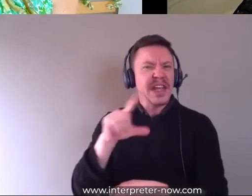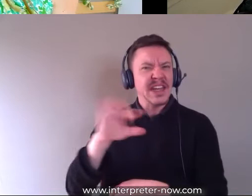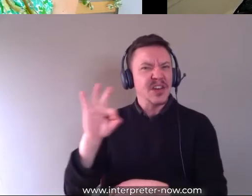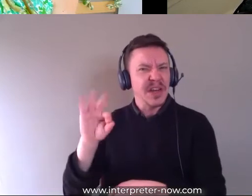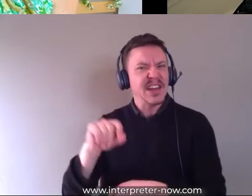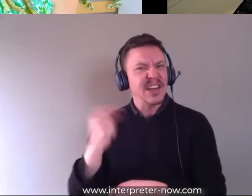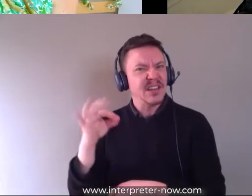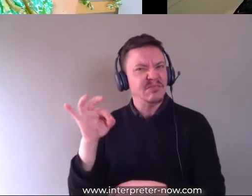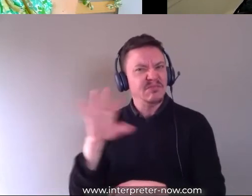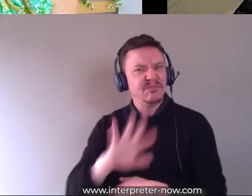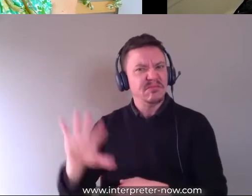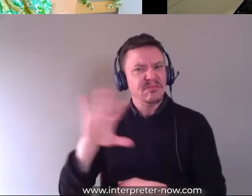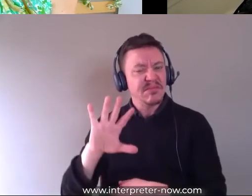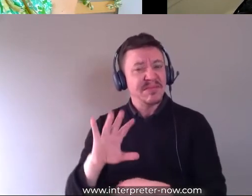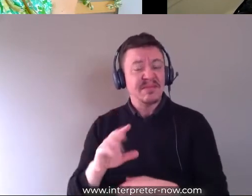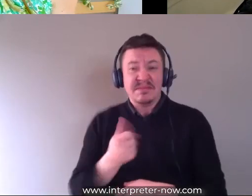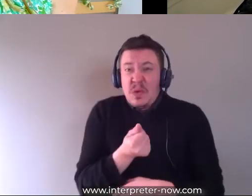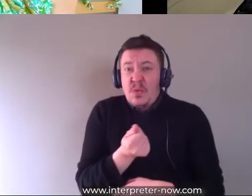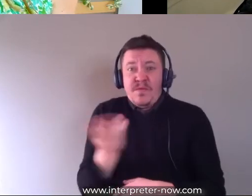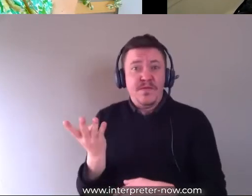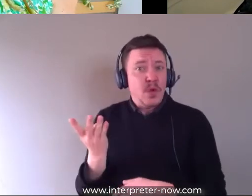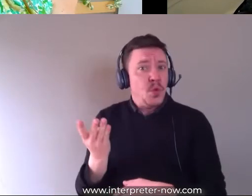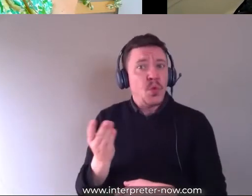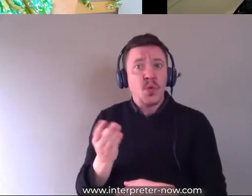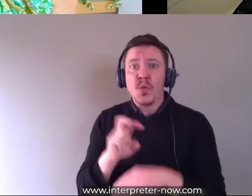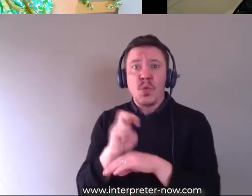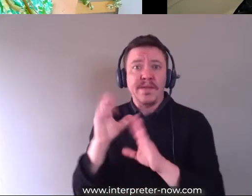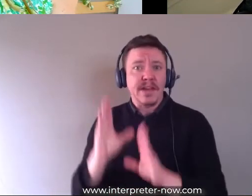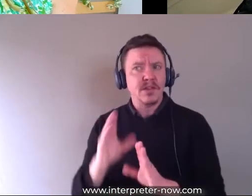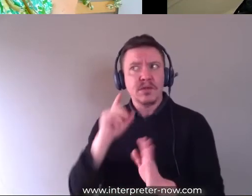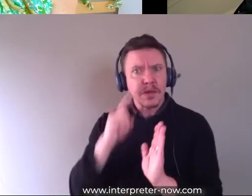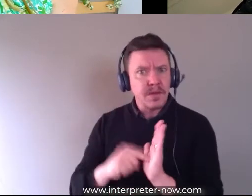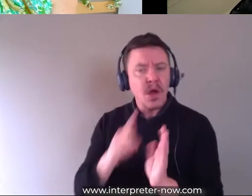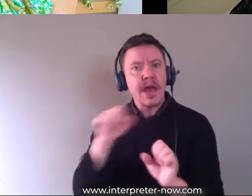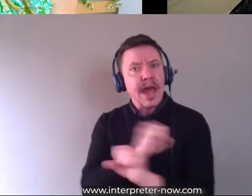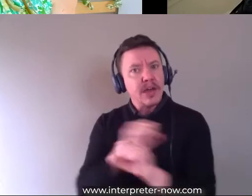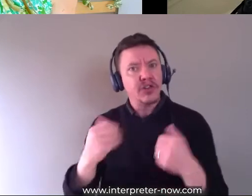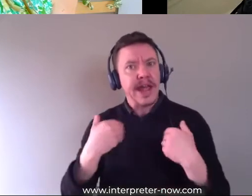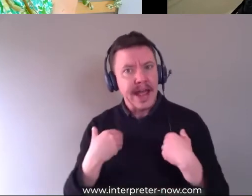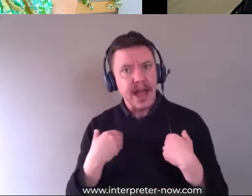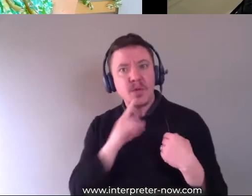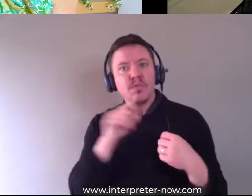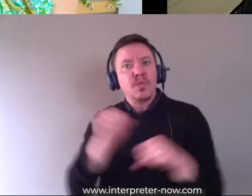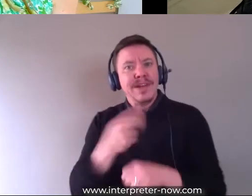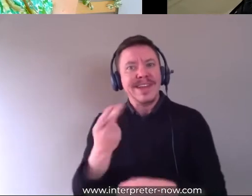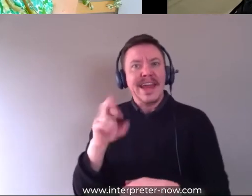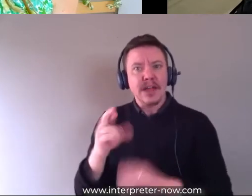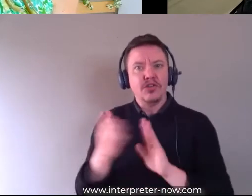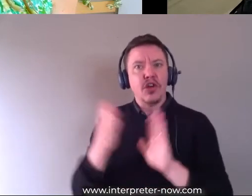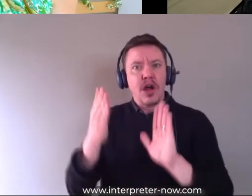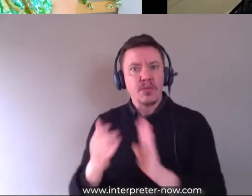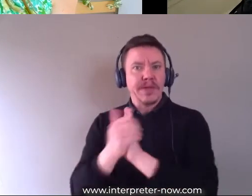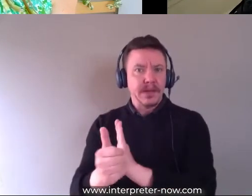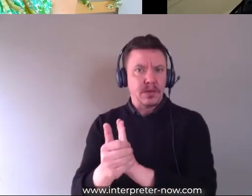And there were really only about a handful of investors that I saw that actually had a real HR operator skill set. You